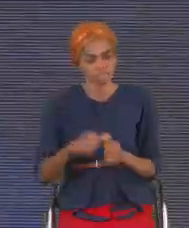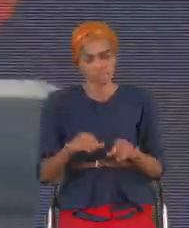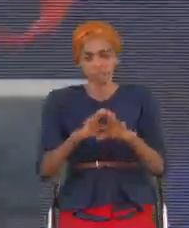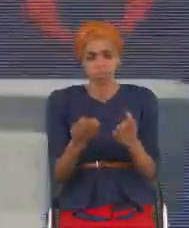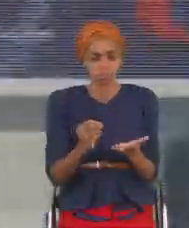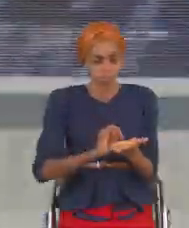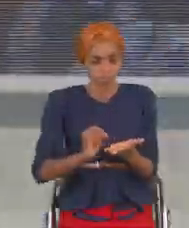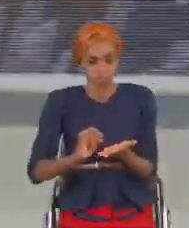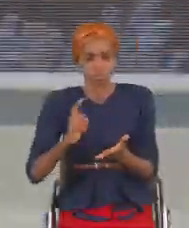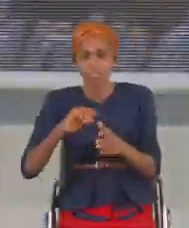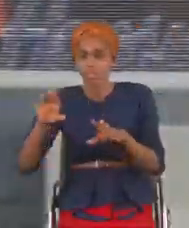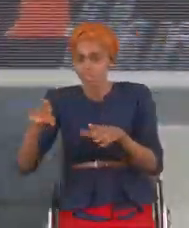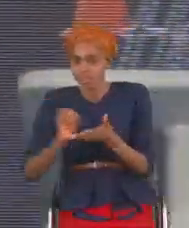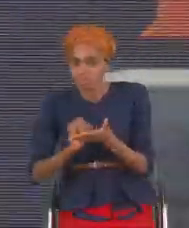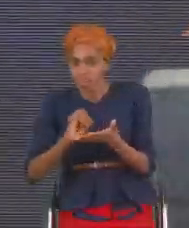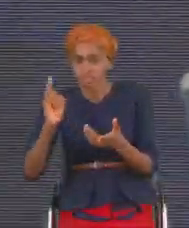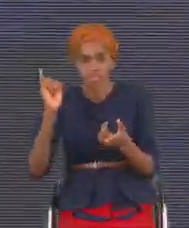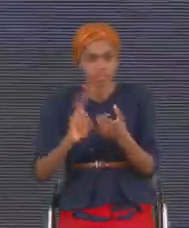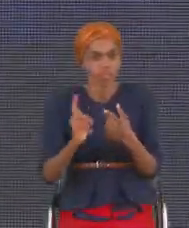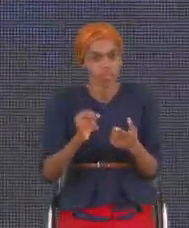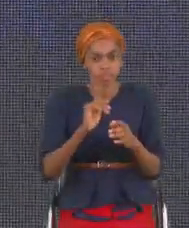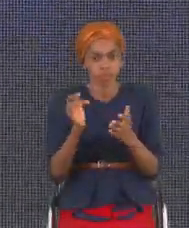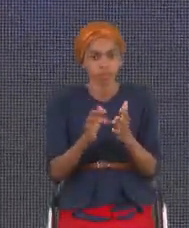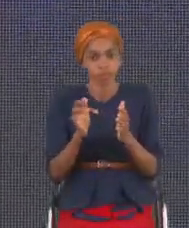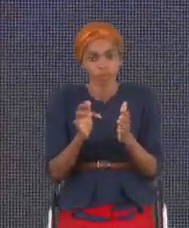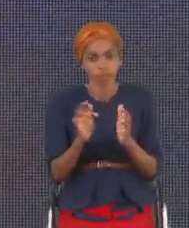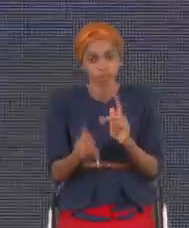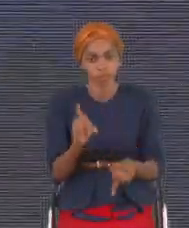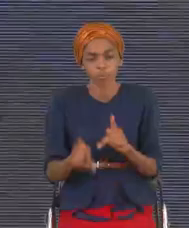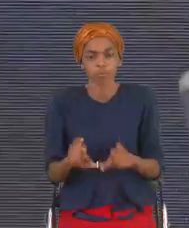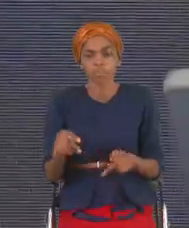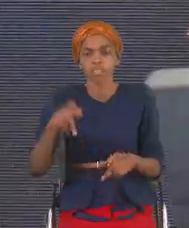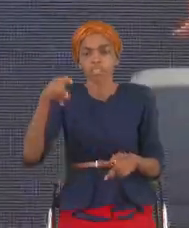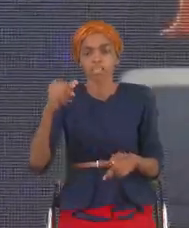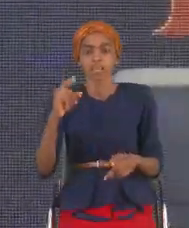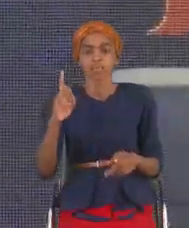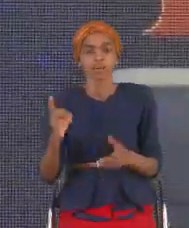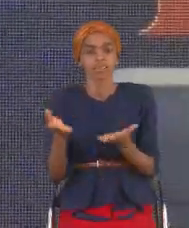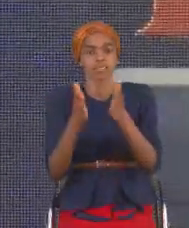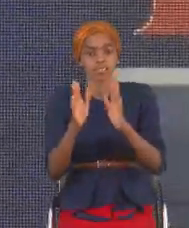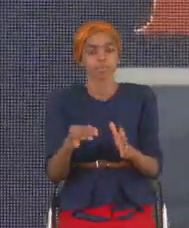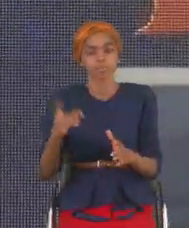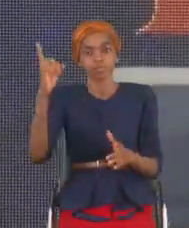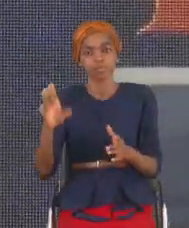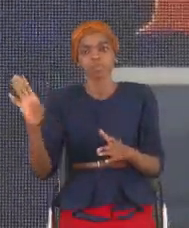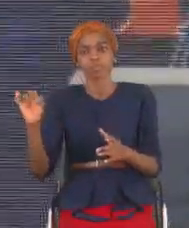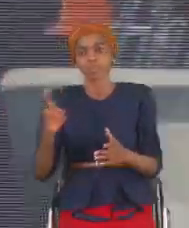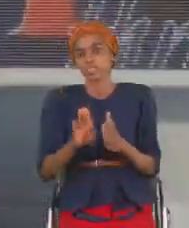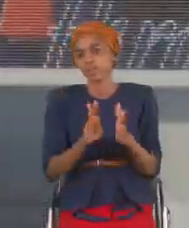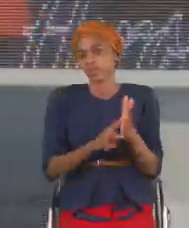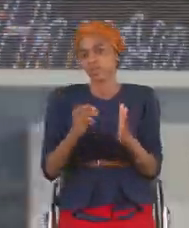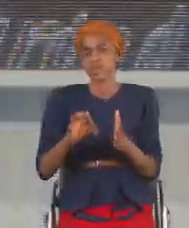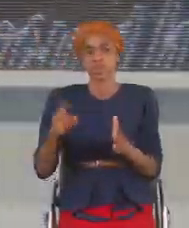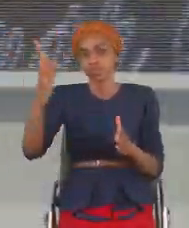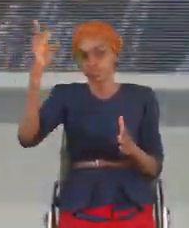right to the people paul is servant of god by the will of god you are no more